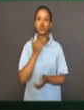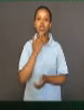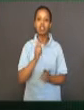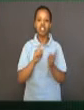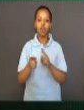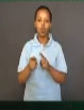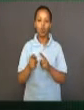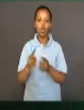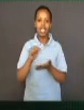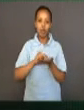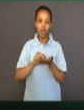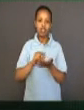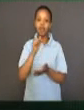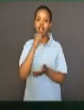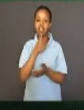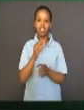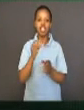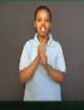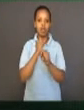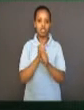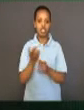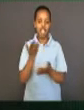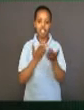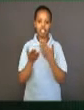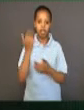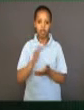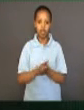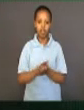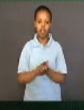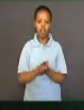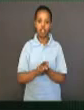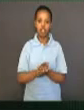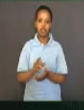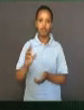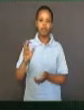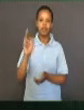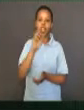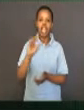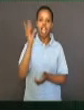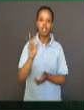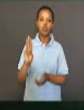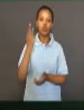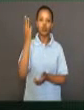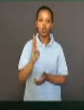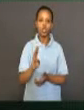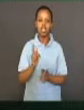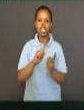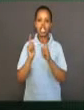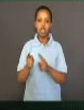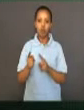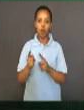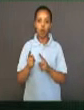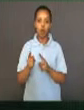form nucleic acids, hexose sugars, which were needed for